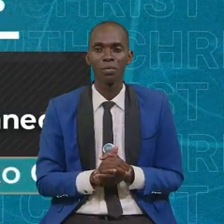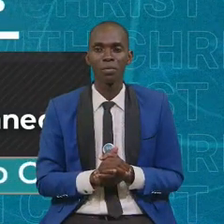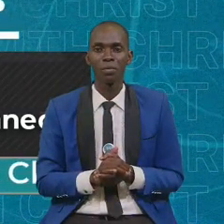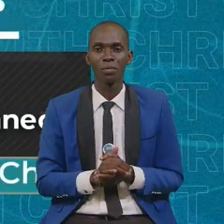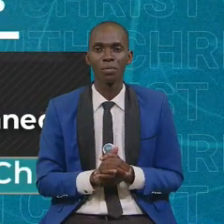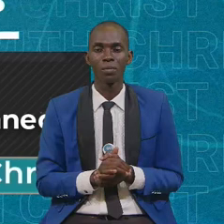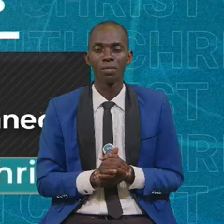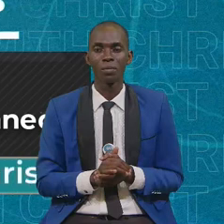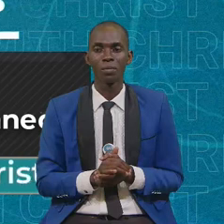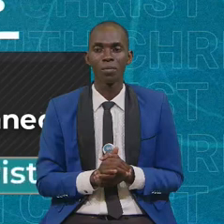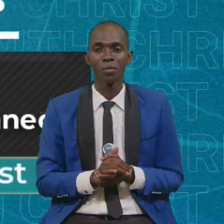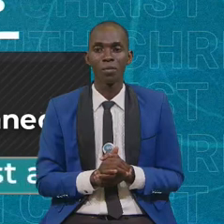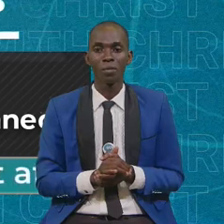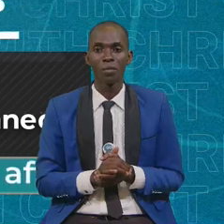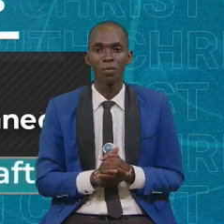And furthermore,